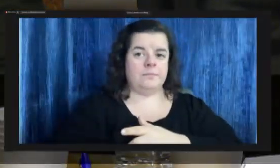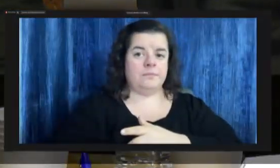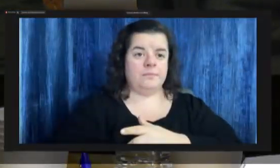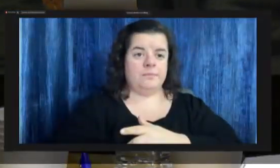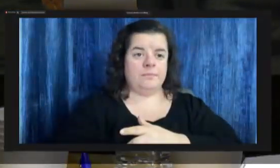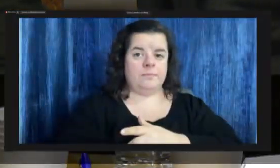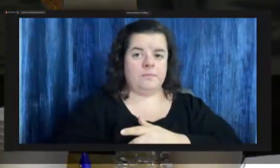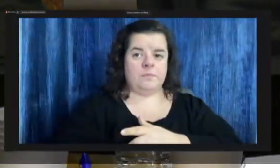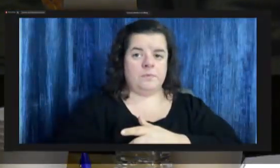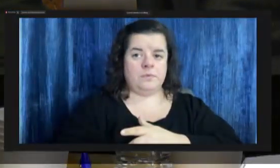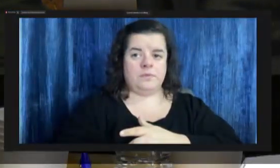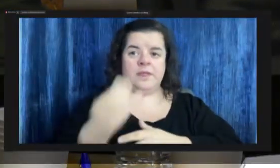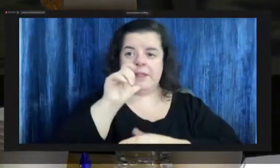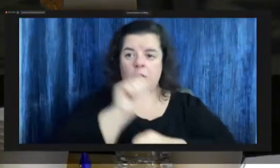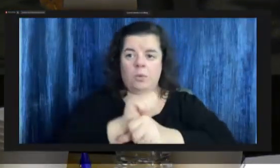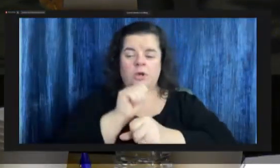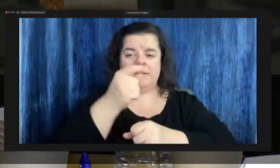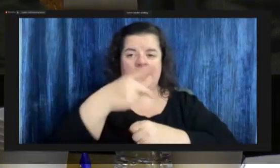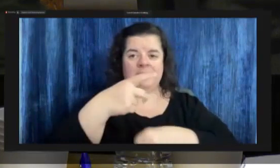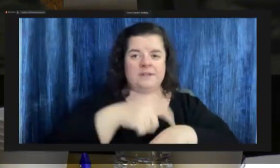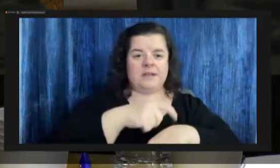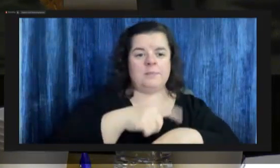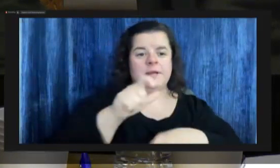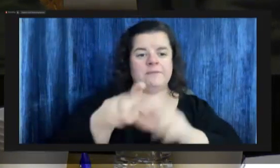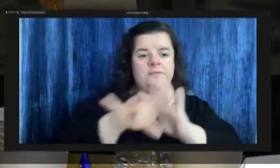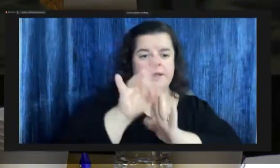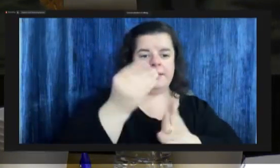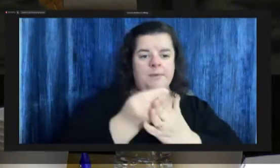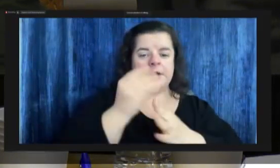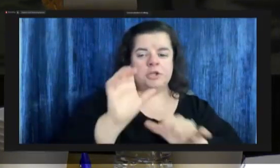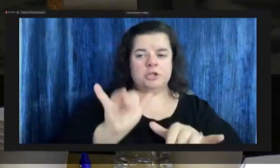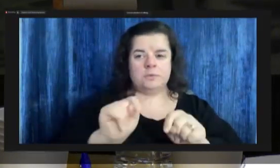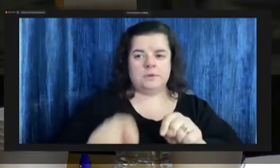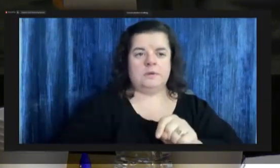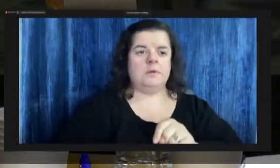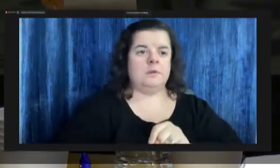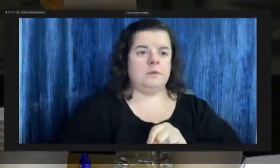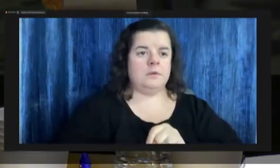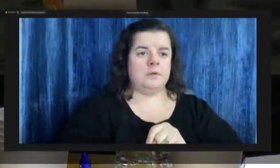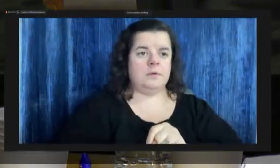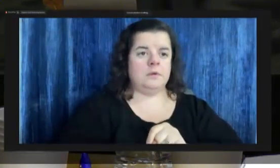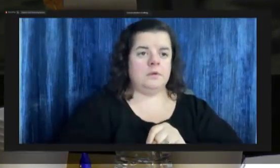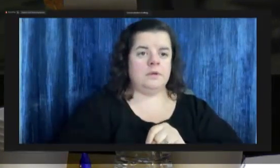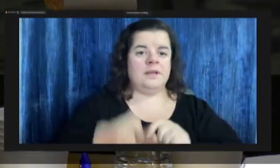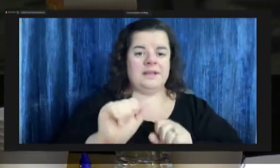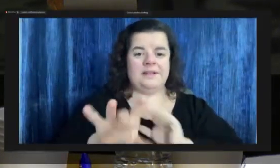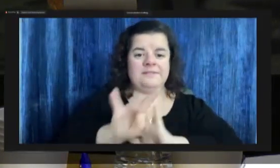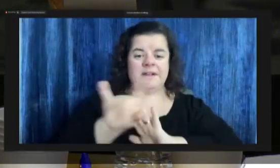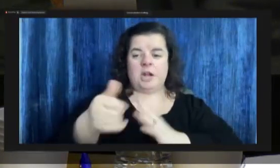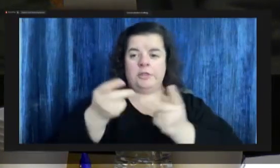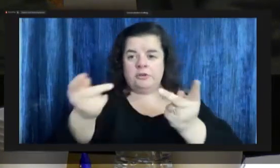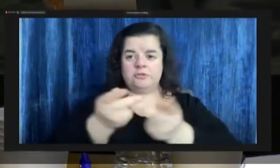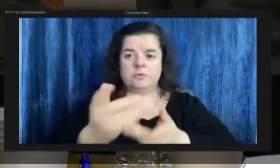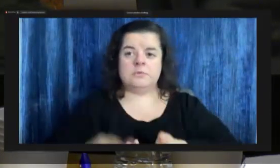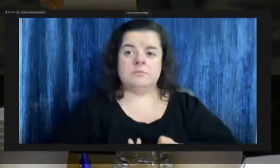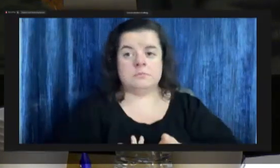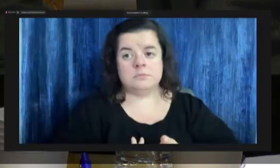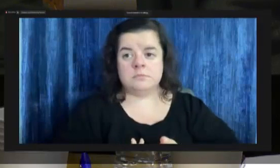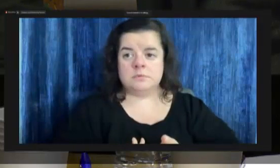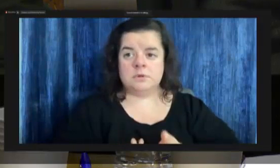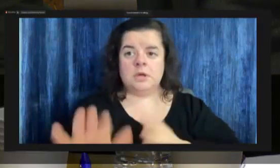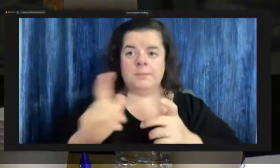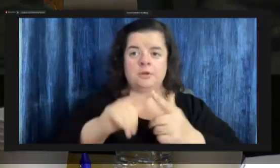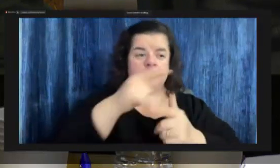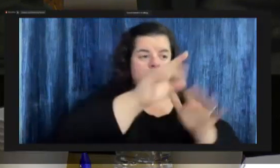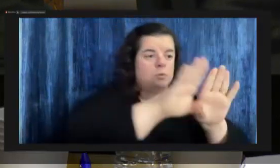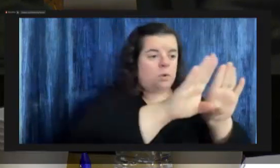time, so we have to find the money to do it. If we can find another source other than bringing it from the wall, that would be great. I would